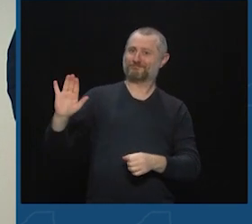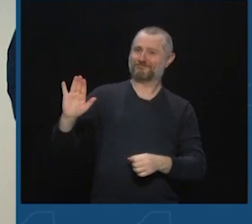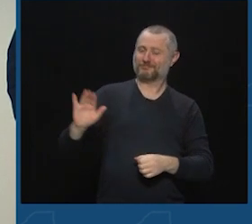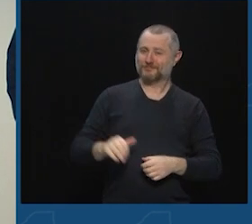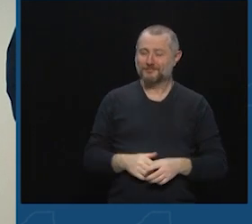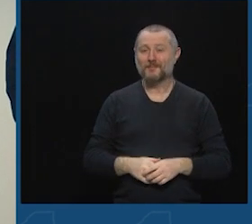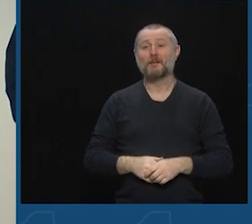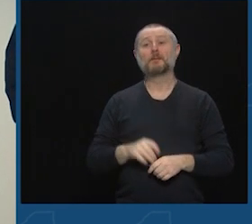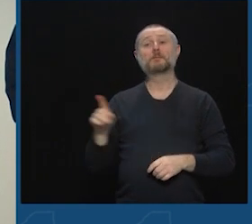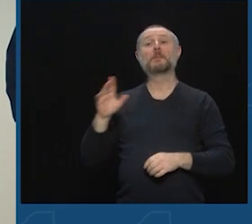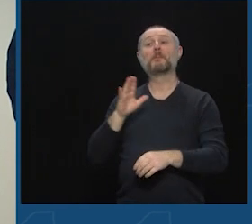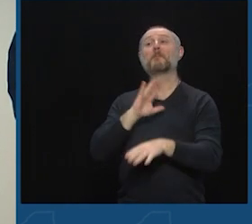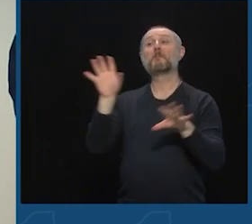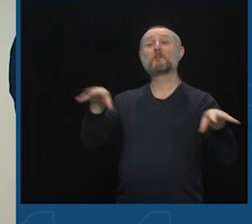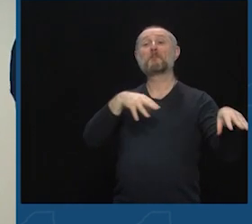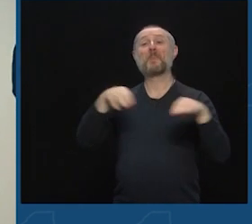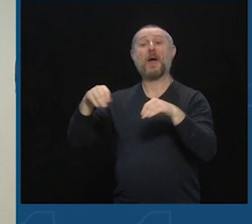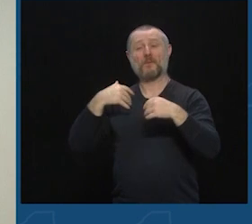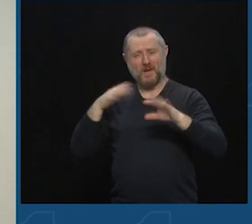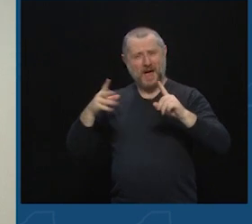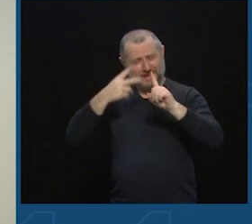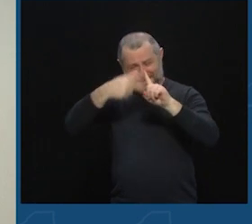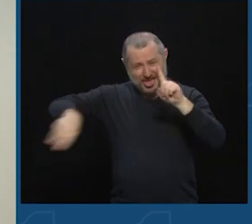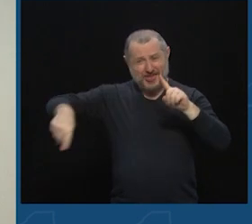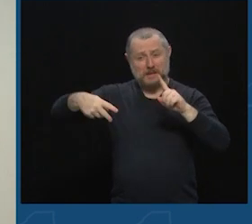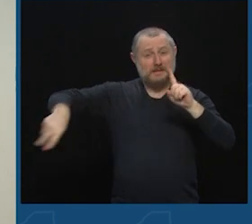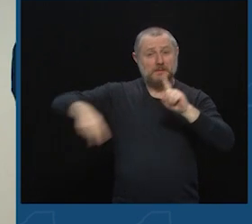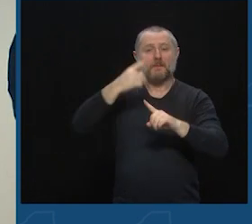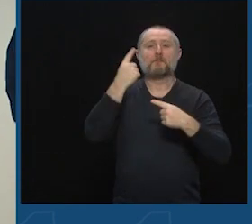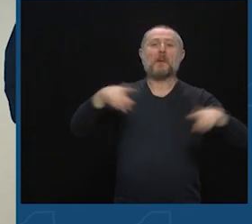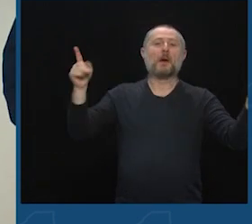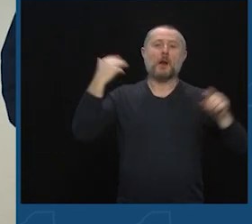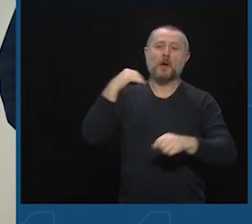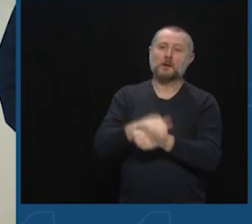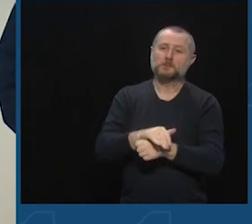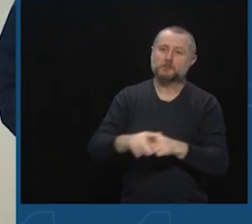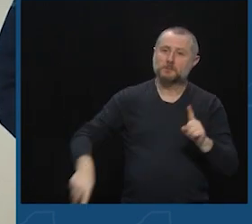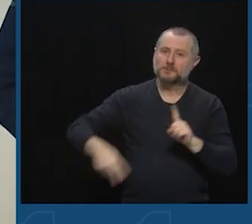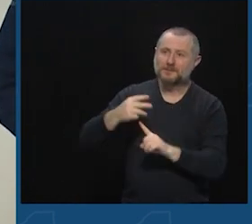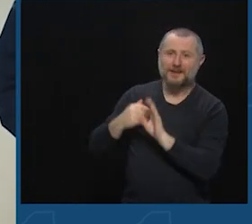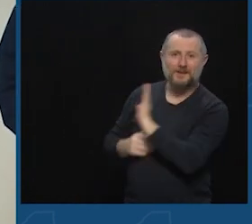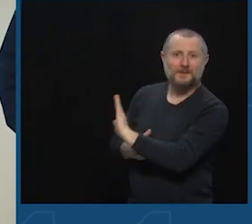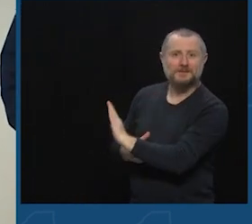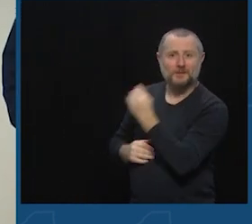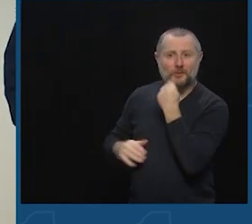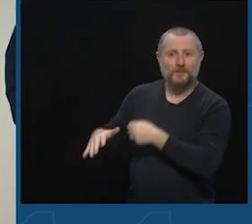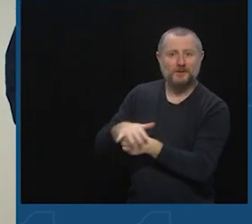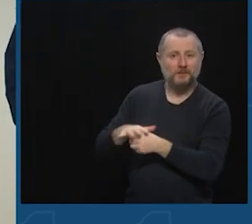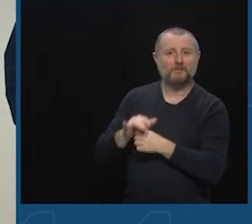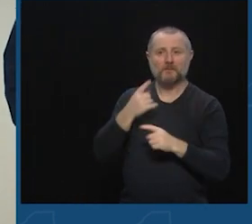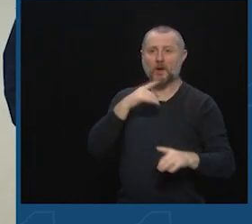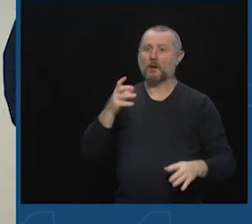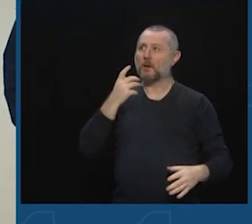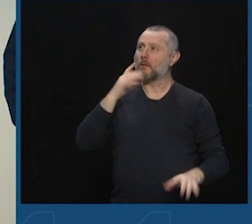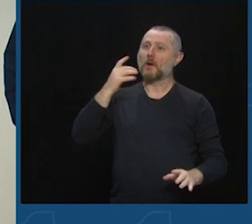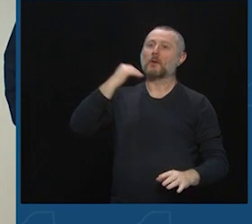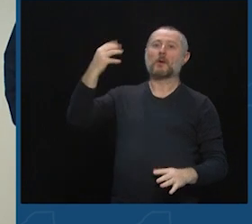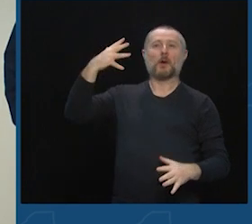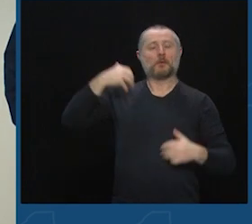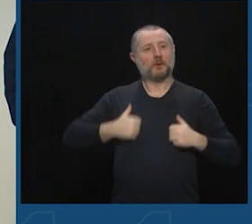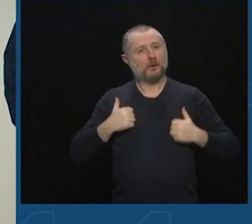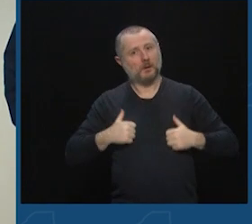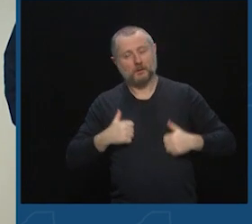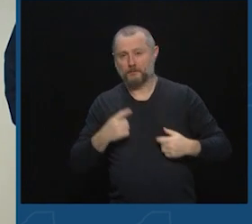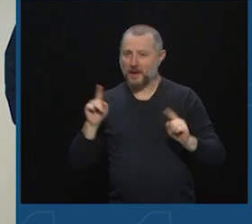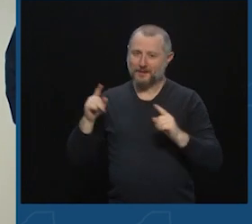power restored last night, Commissioner? Yes. All right, she couldn't wait for that hot shower, so I'm told. So it's great to know